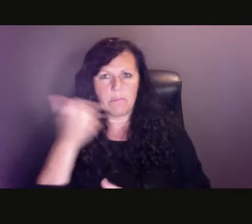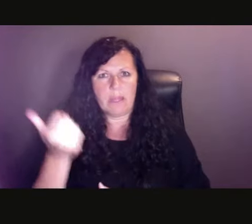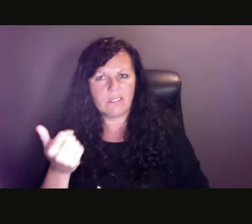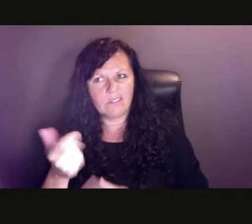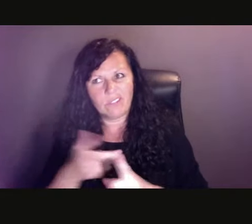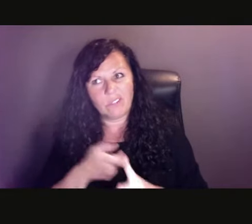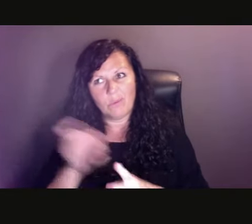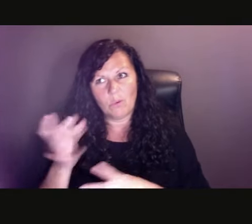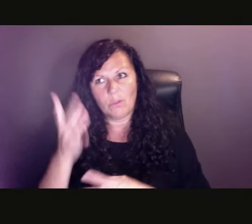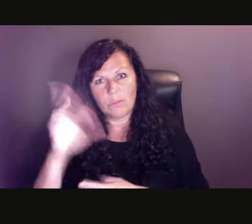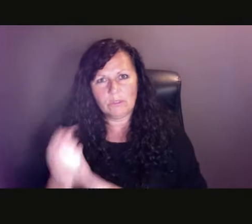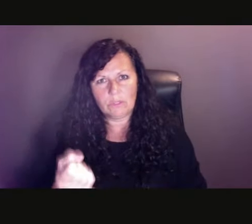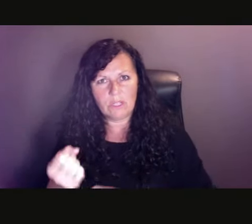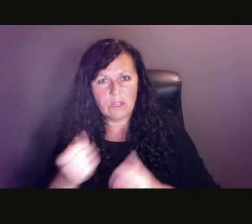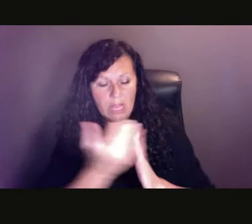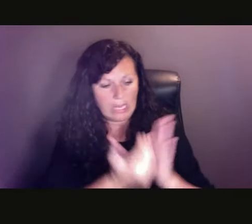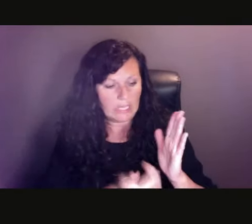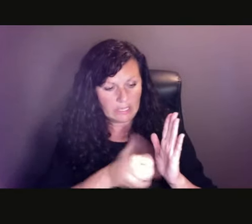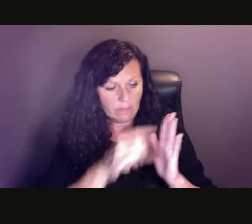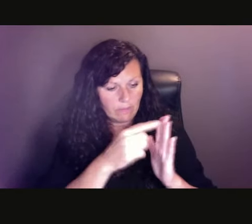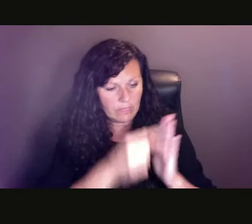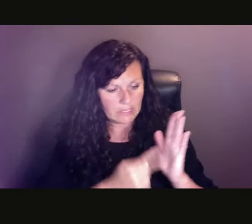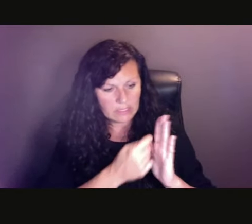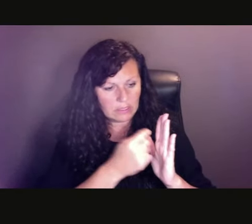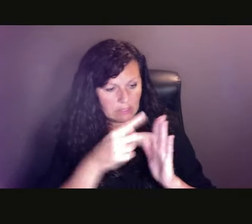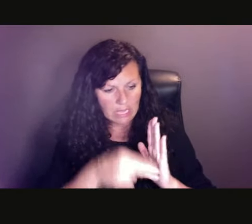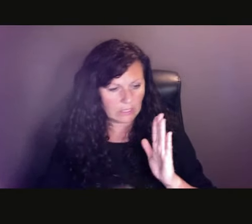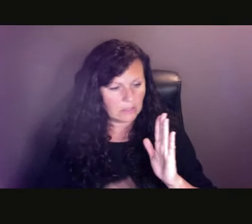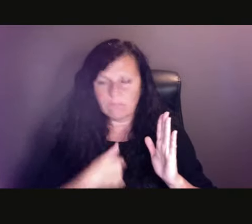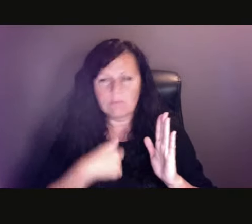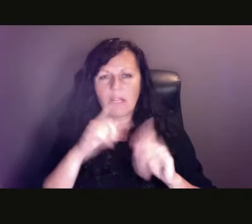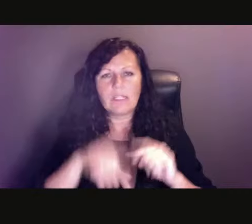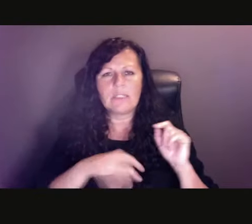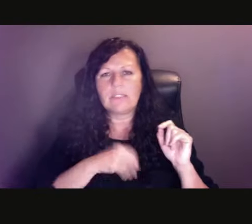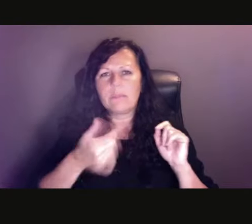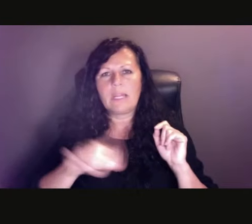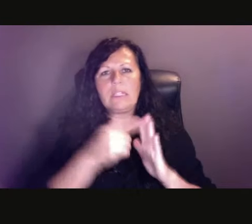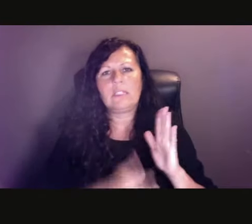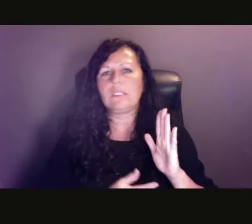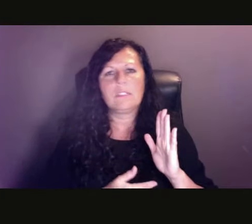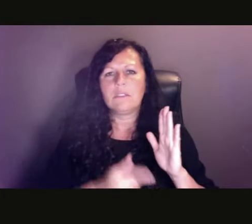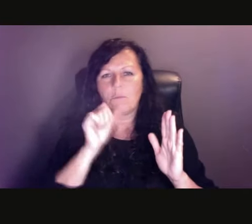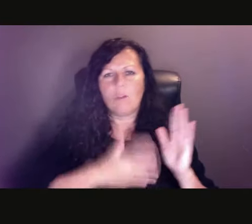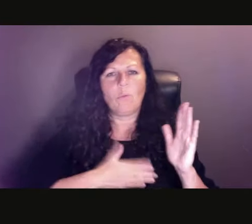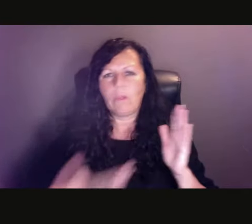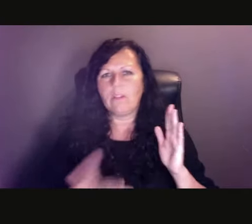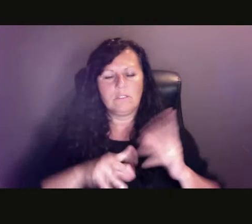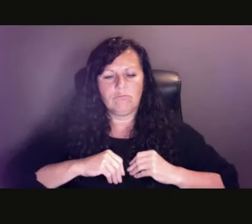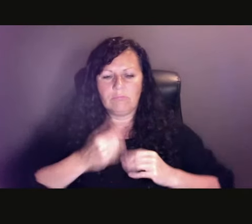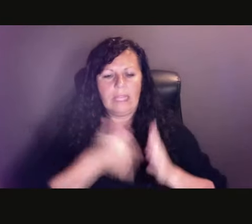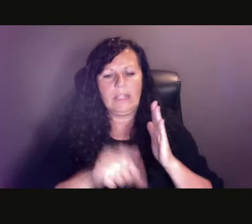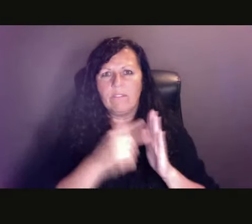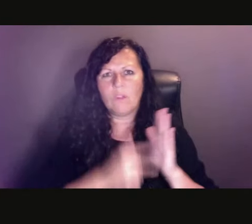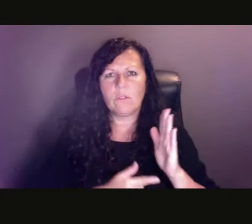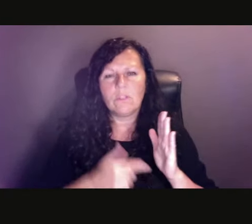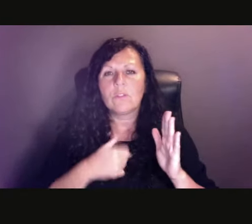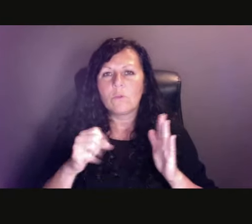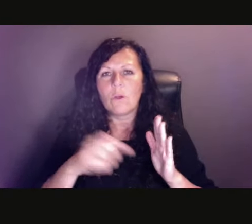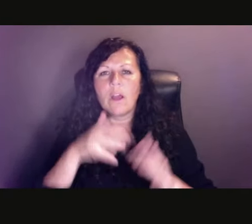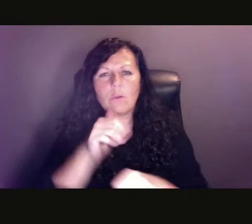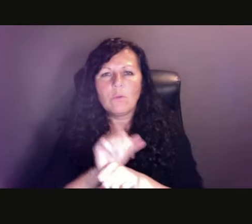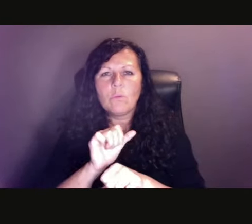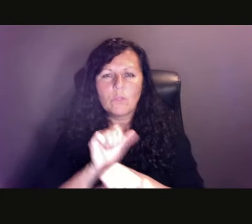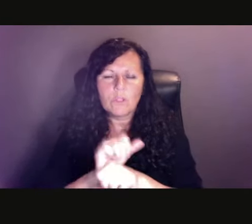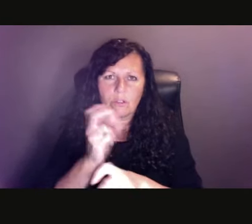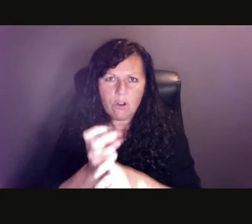willing to live with any of these. I can't accept any of these cuts. And so I'm going to be working hard to try to make sure that we don't have to experience